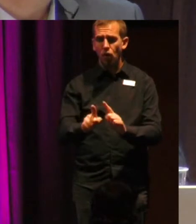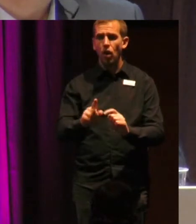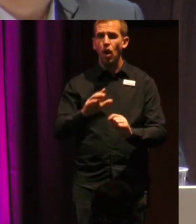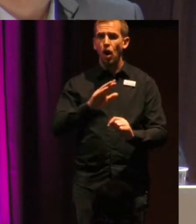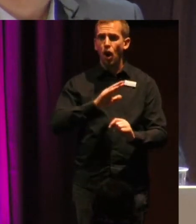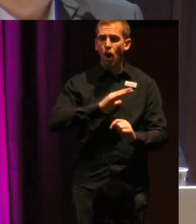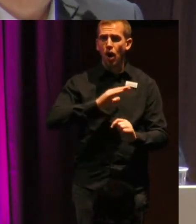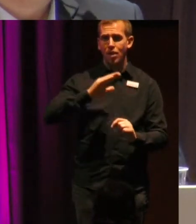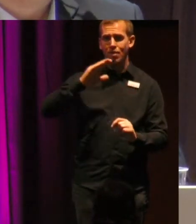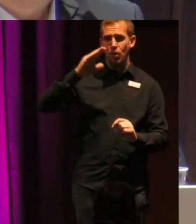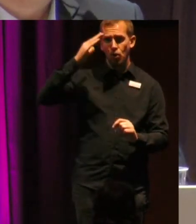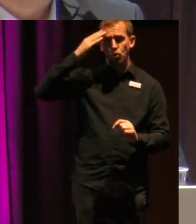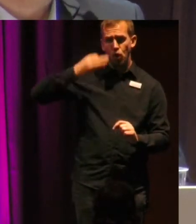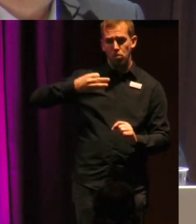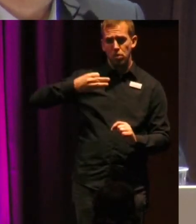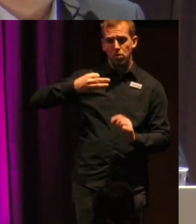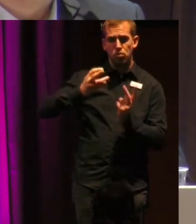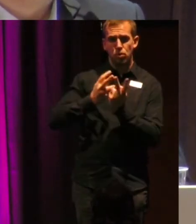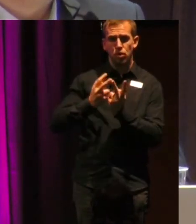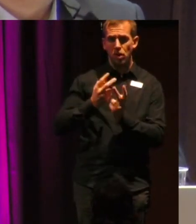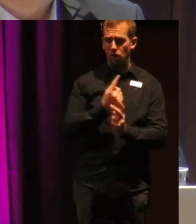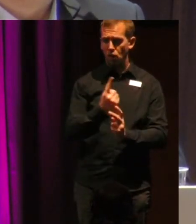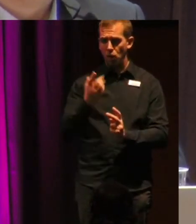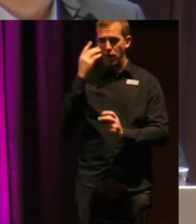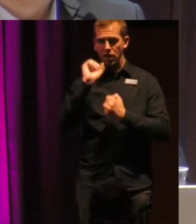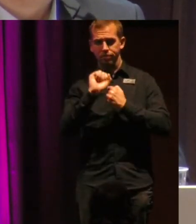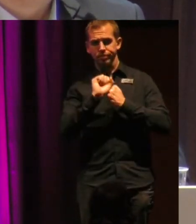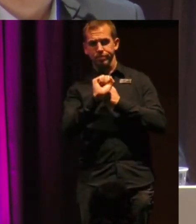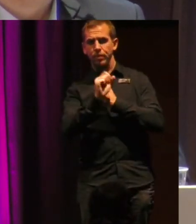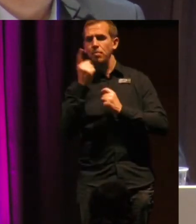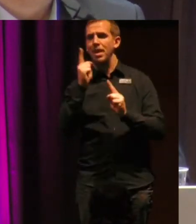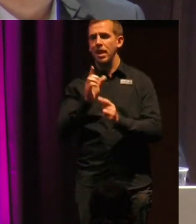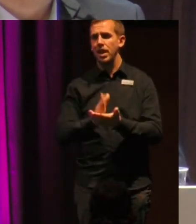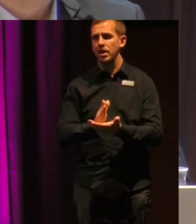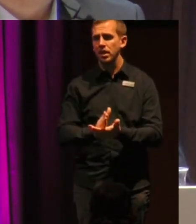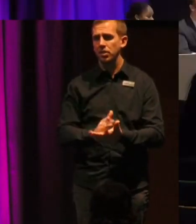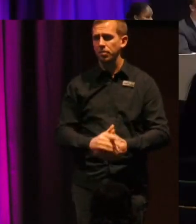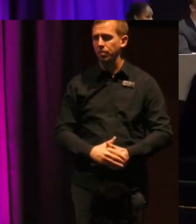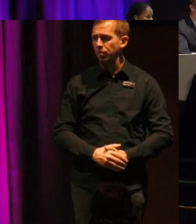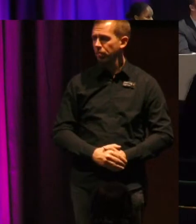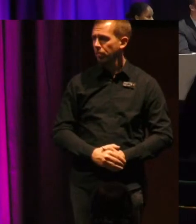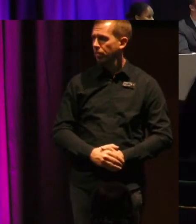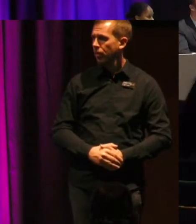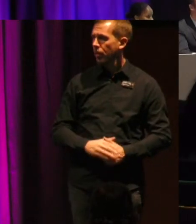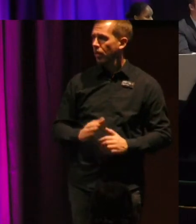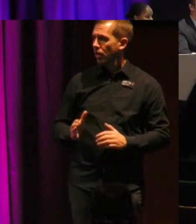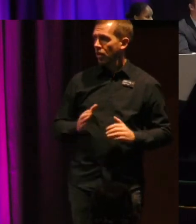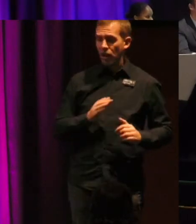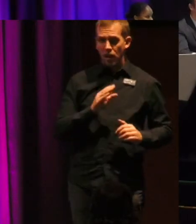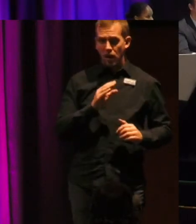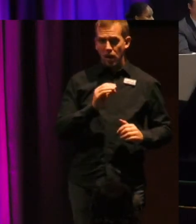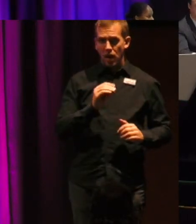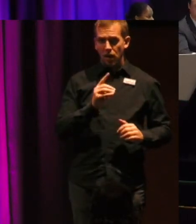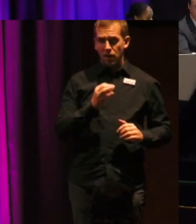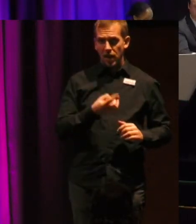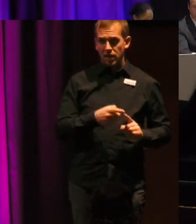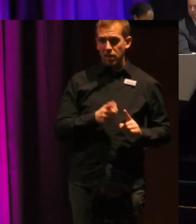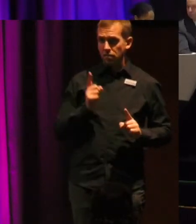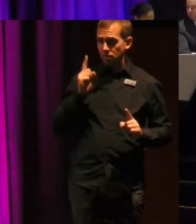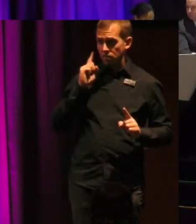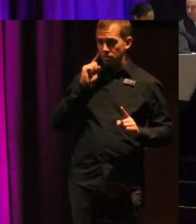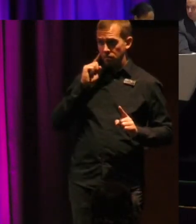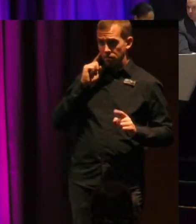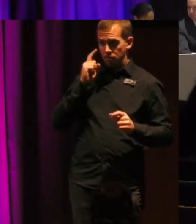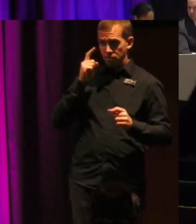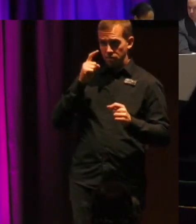So we can defend. Conscious of time, maybe I come to you, Misha, but just to maybe go to that question there from the lady on